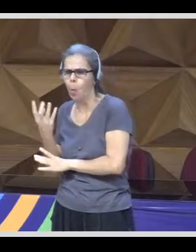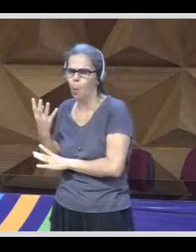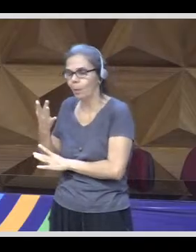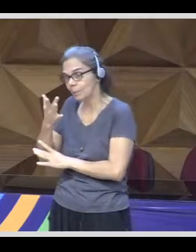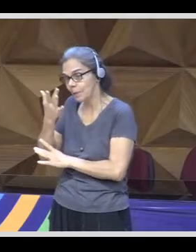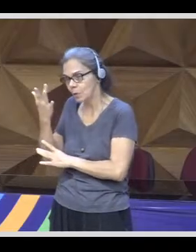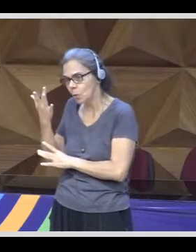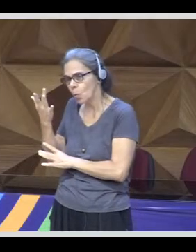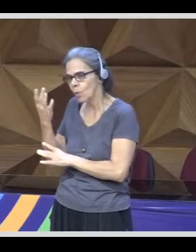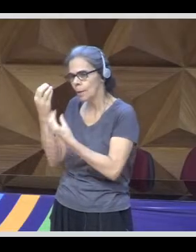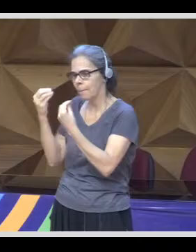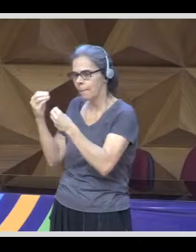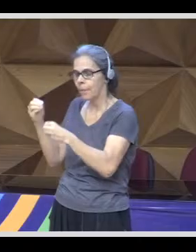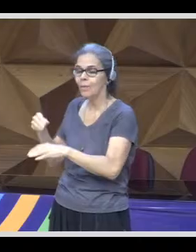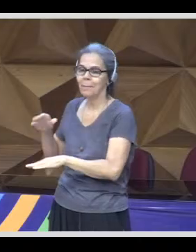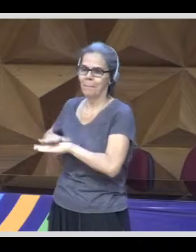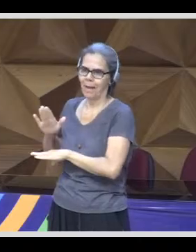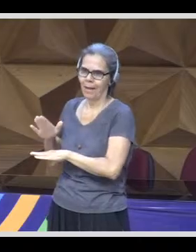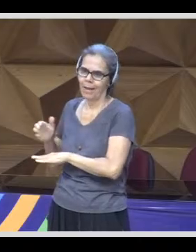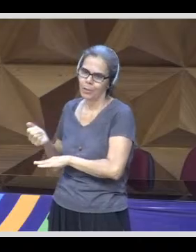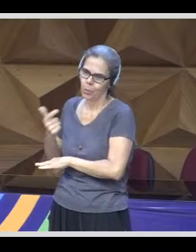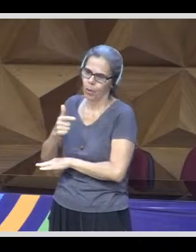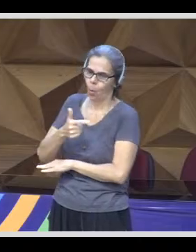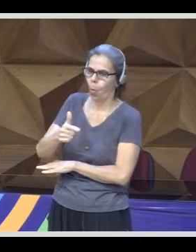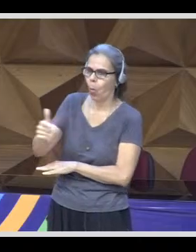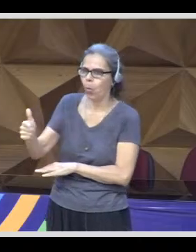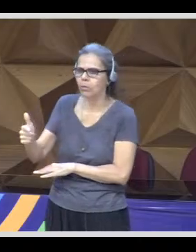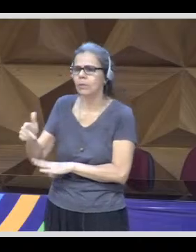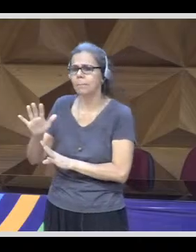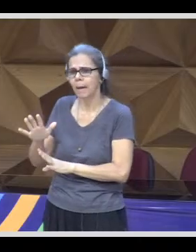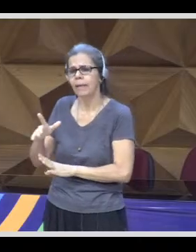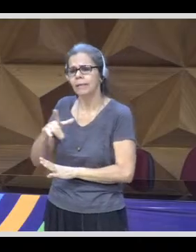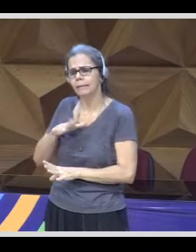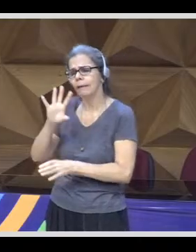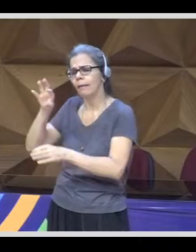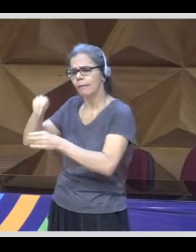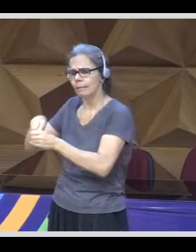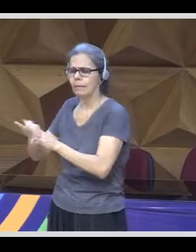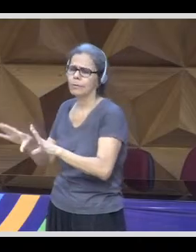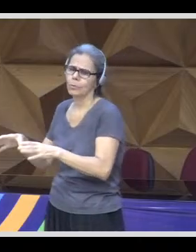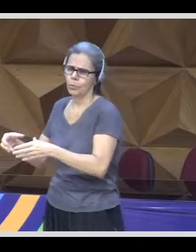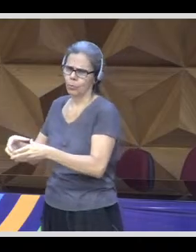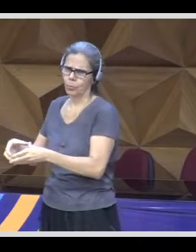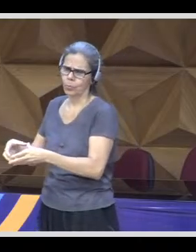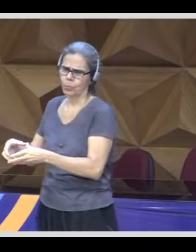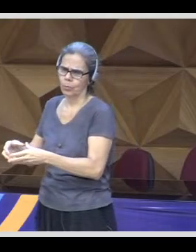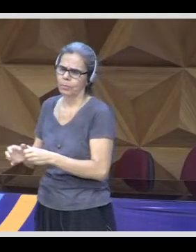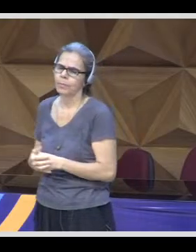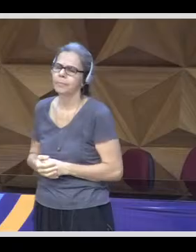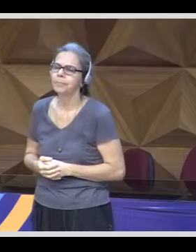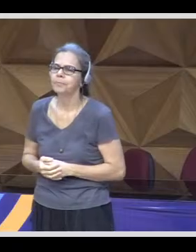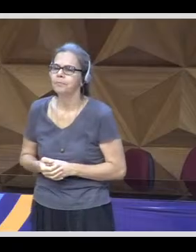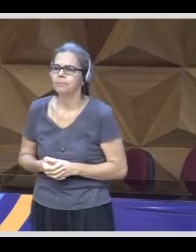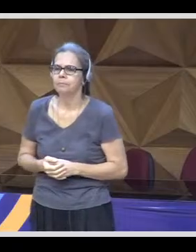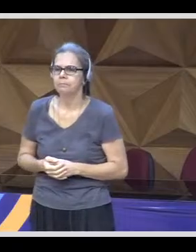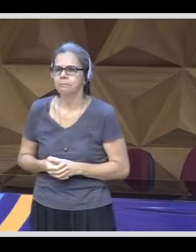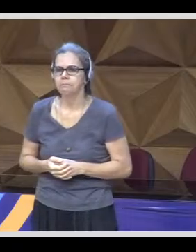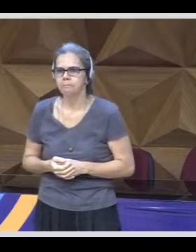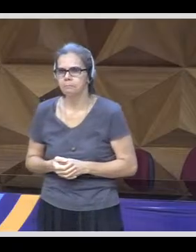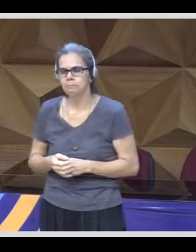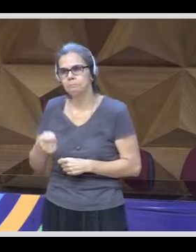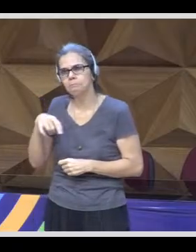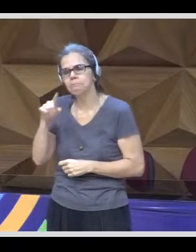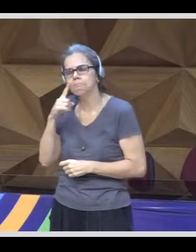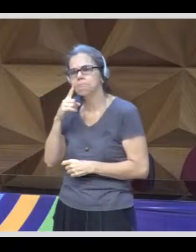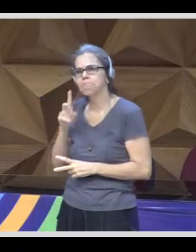there were people who were not driven by any particular profile of stimulation. Okay? We call them independent. There was